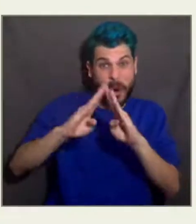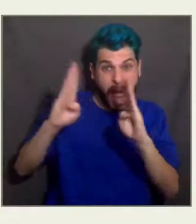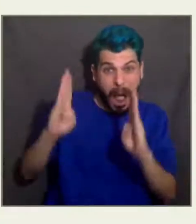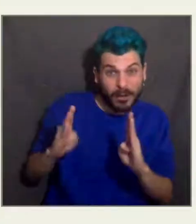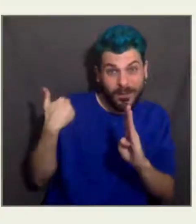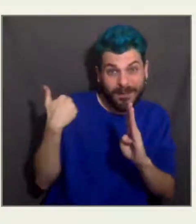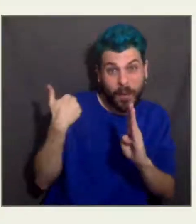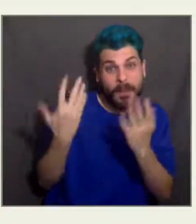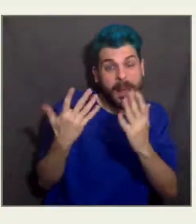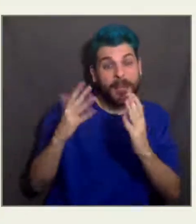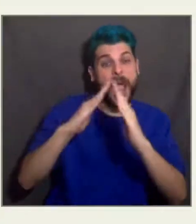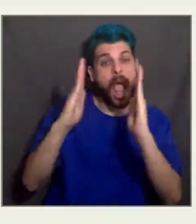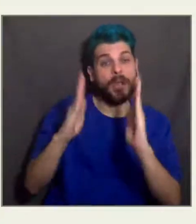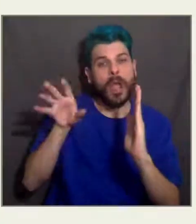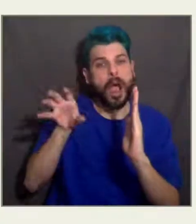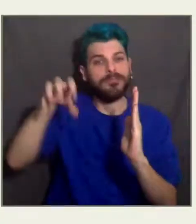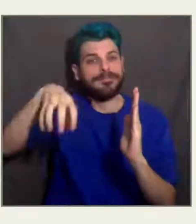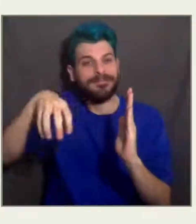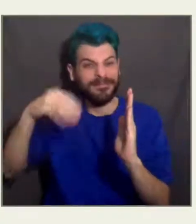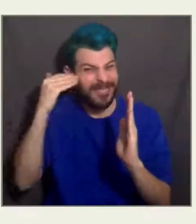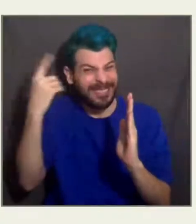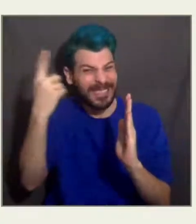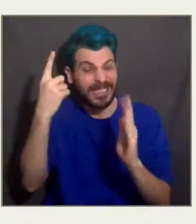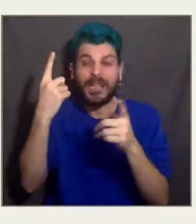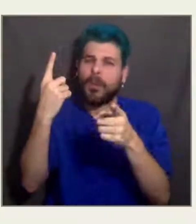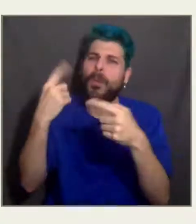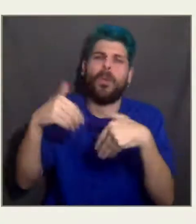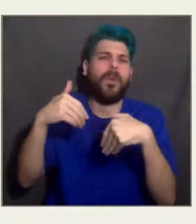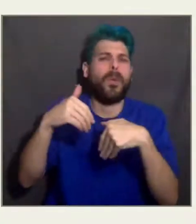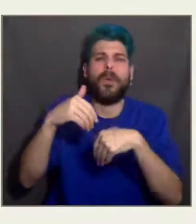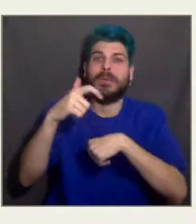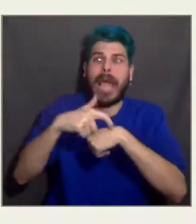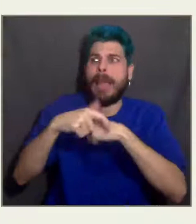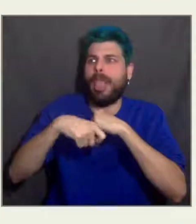a lot of motivated people to move fast, and they did.